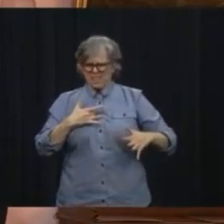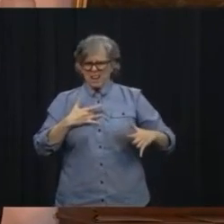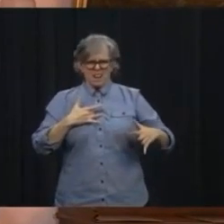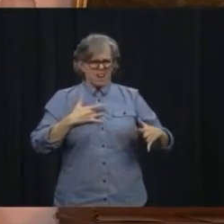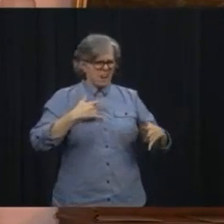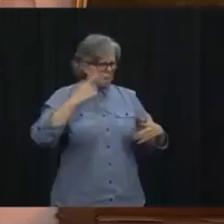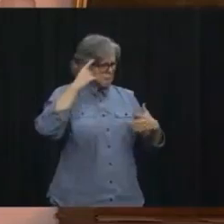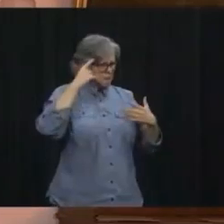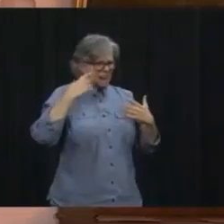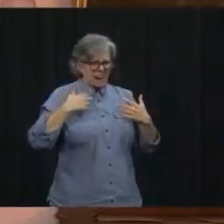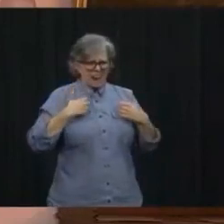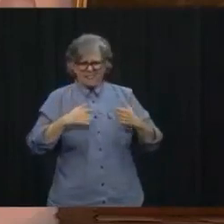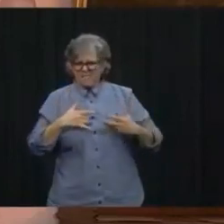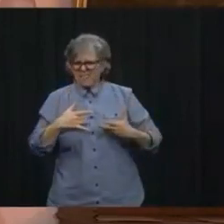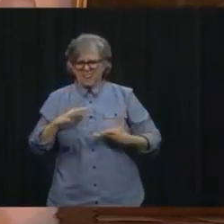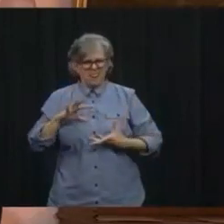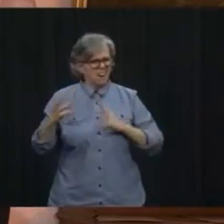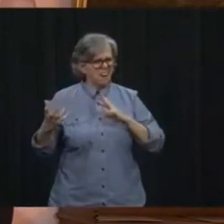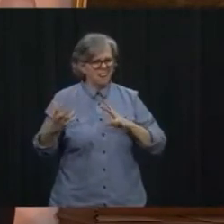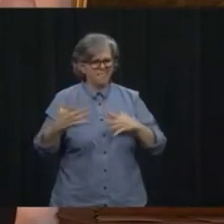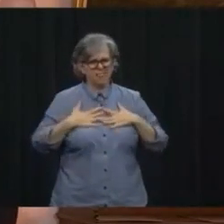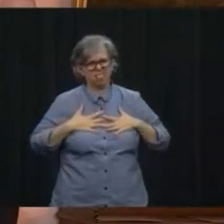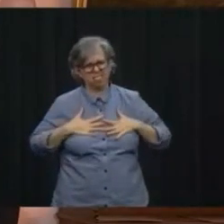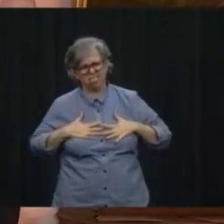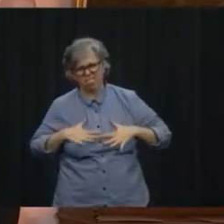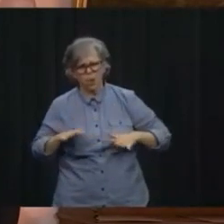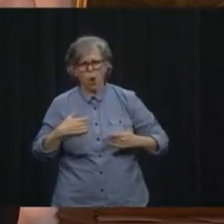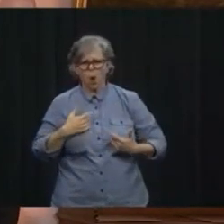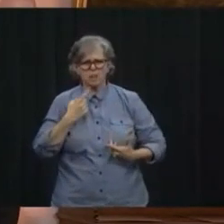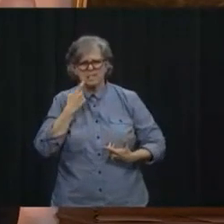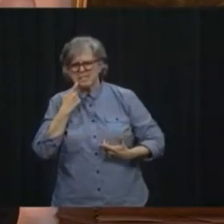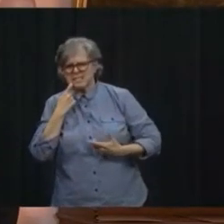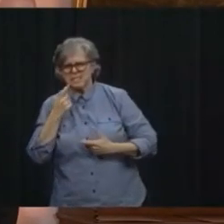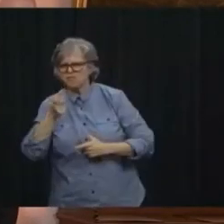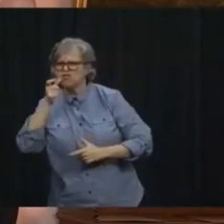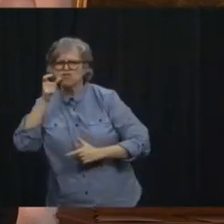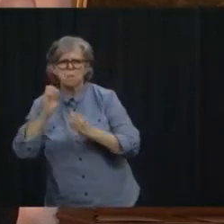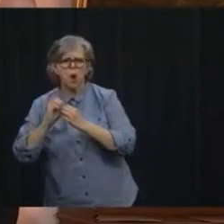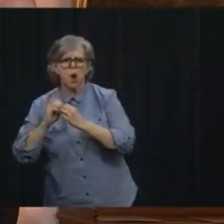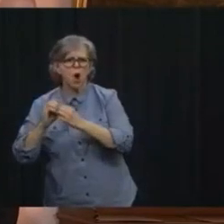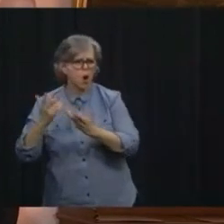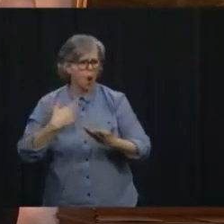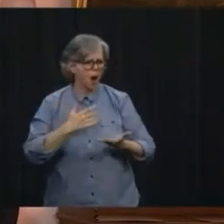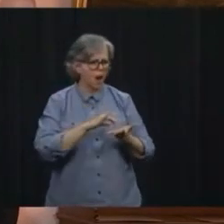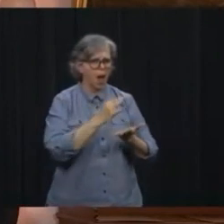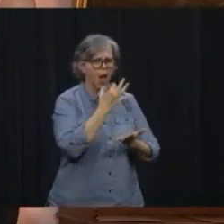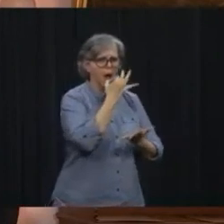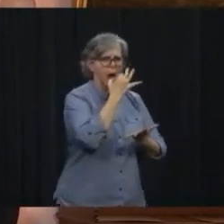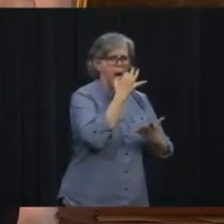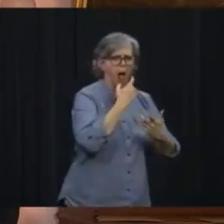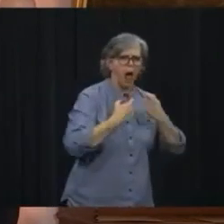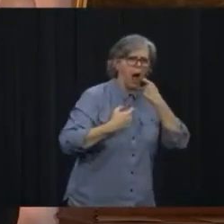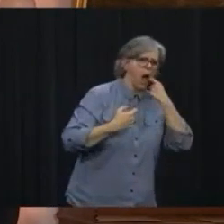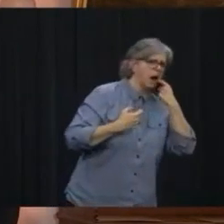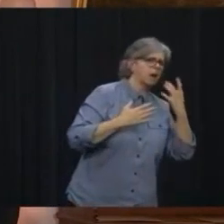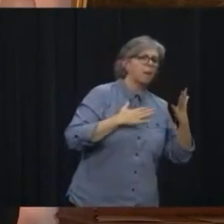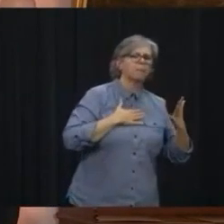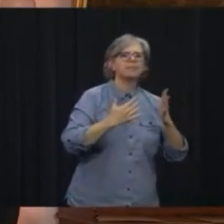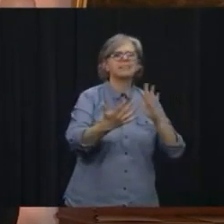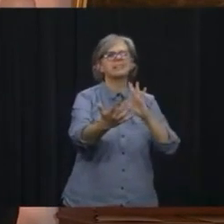body. The first thing I want you to know is that we want all Ohioans to know is that behavioral health care is open for